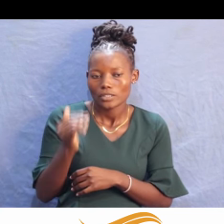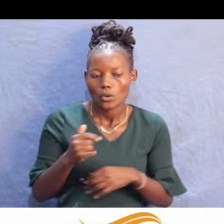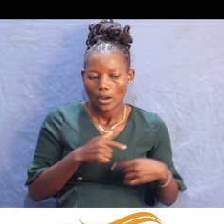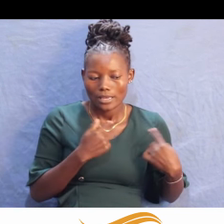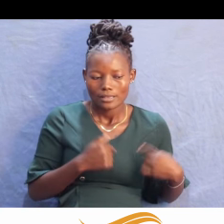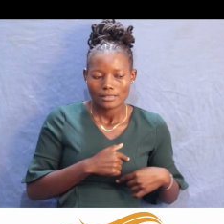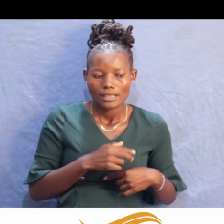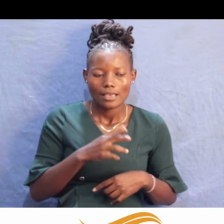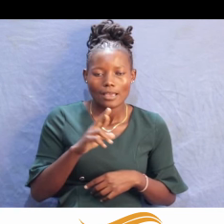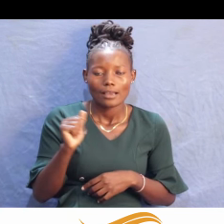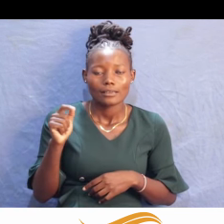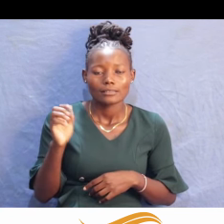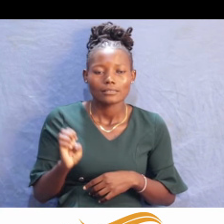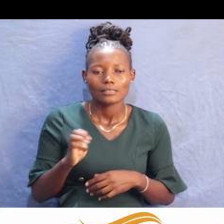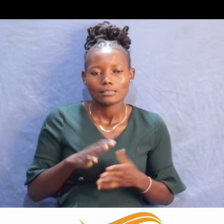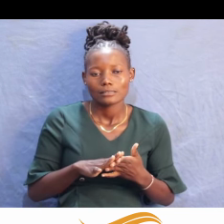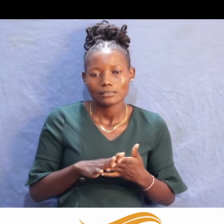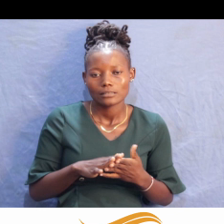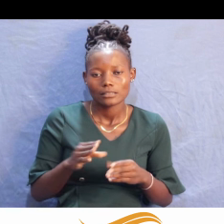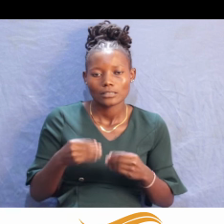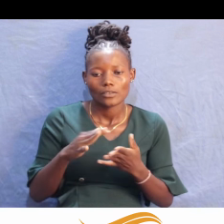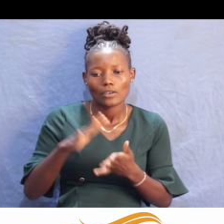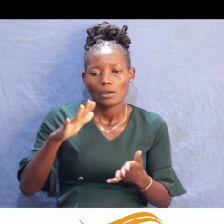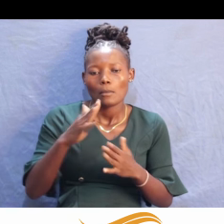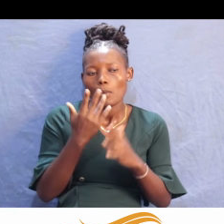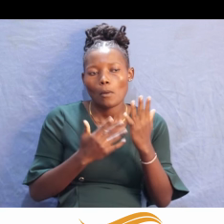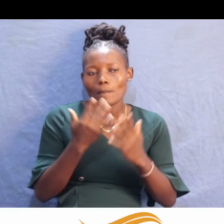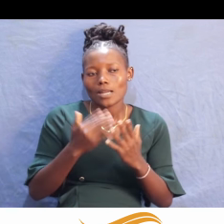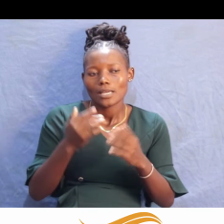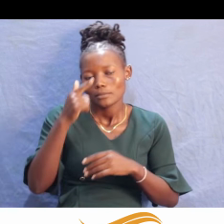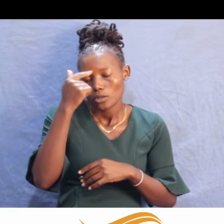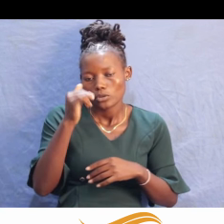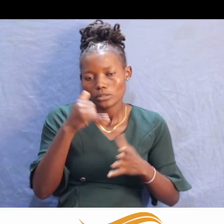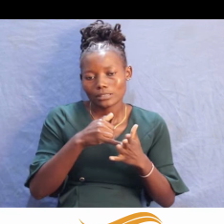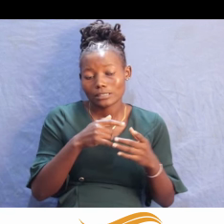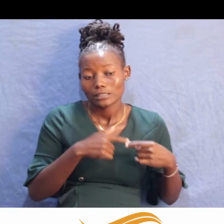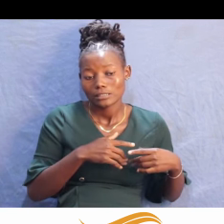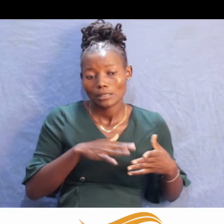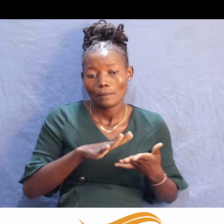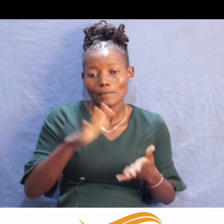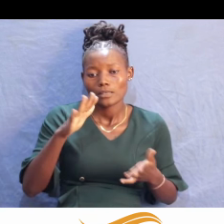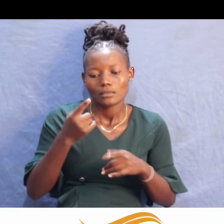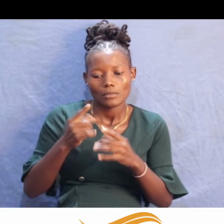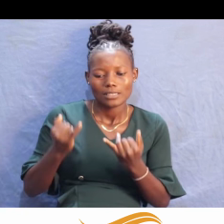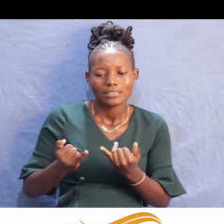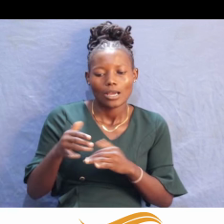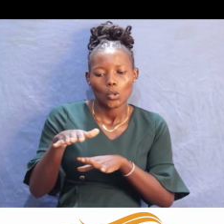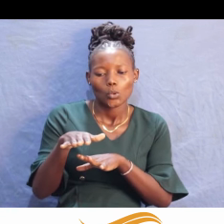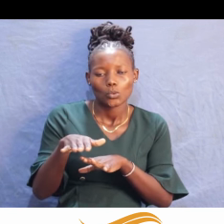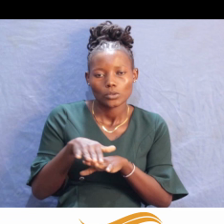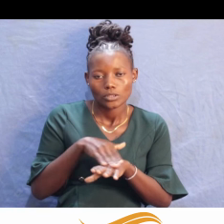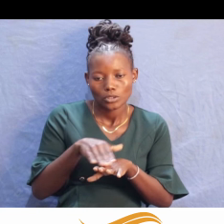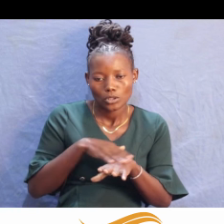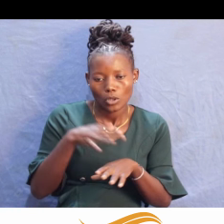pumping more blood because my heart was bigger. Now I'm slowing down because my